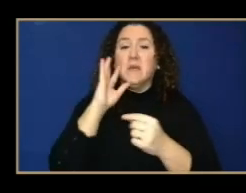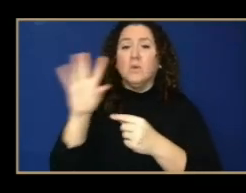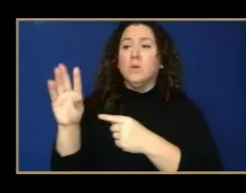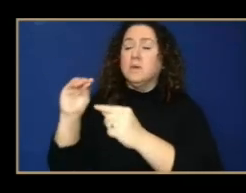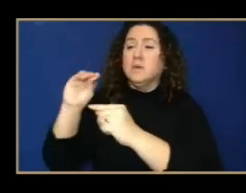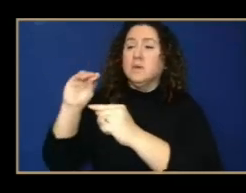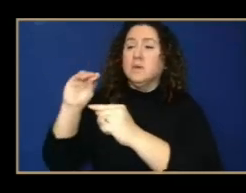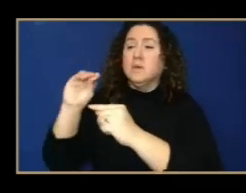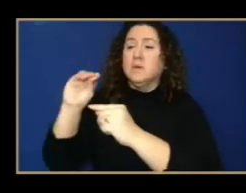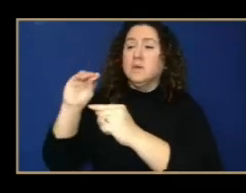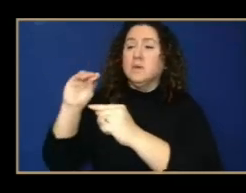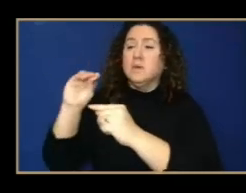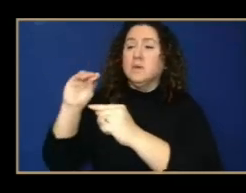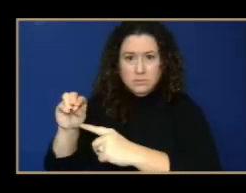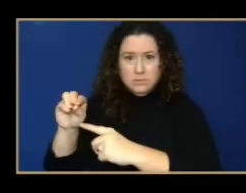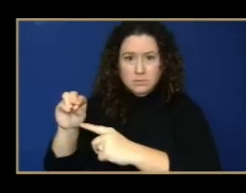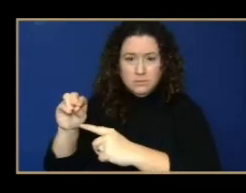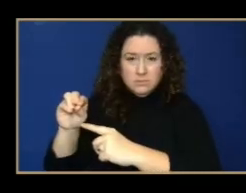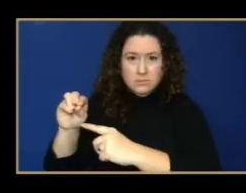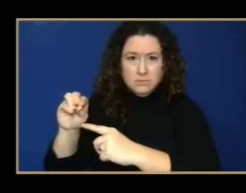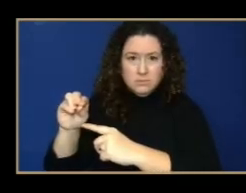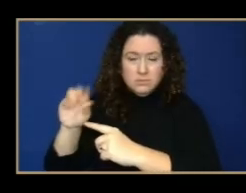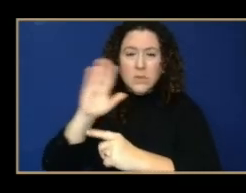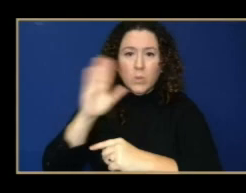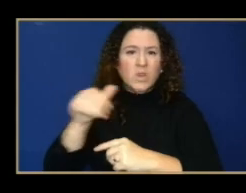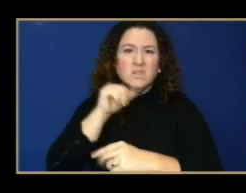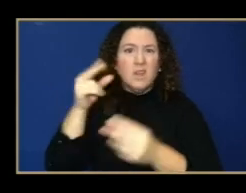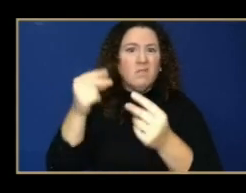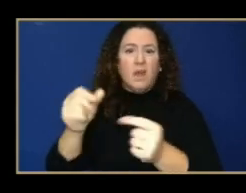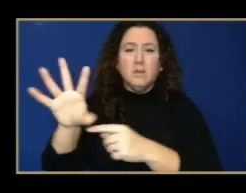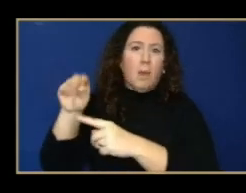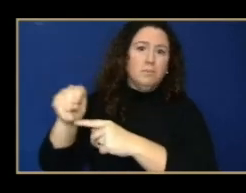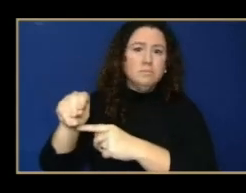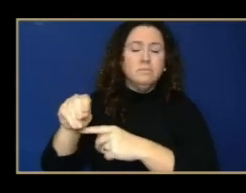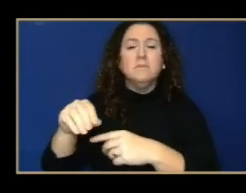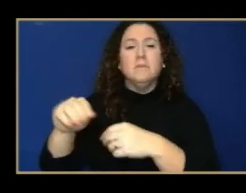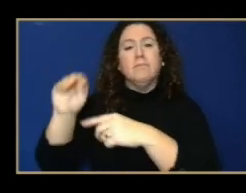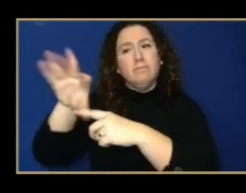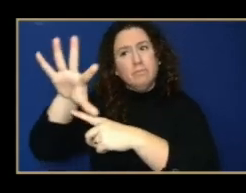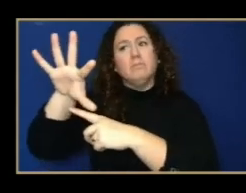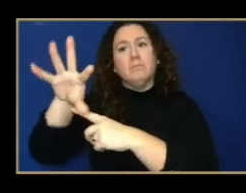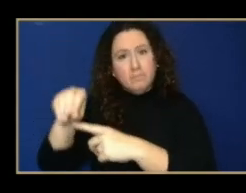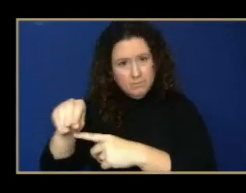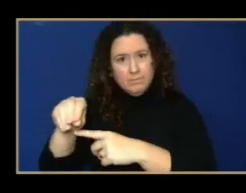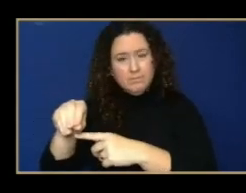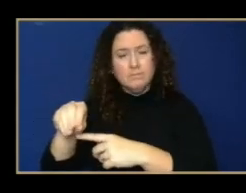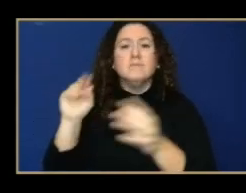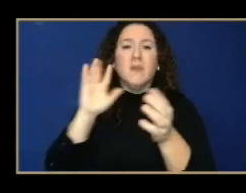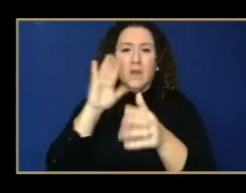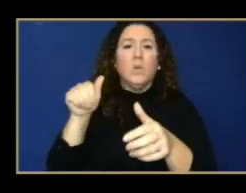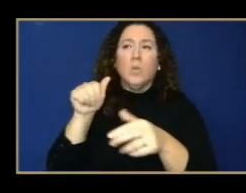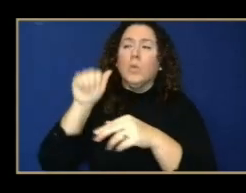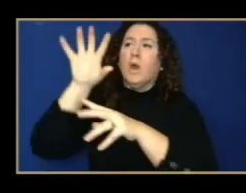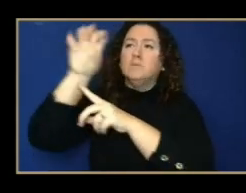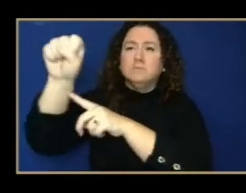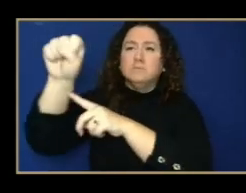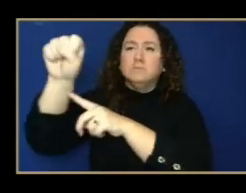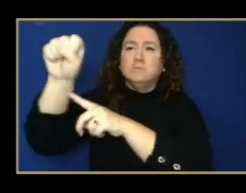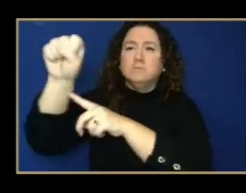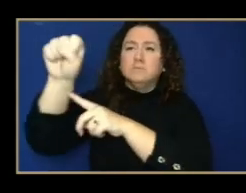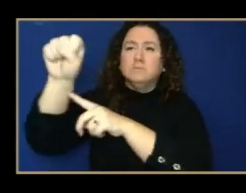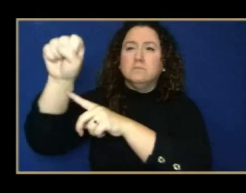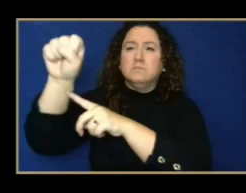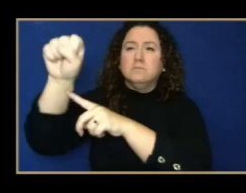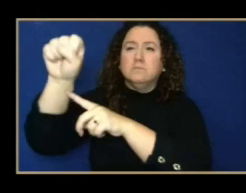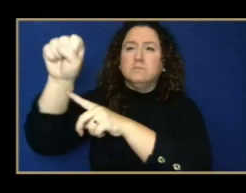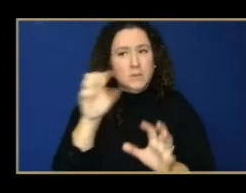seconds will let you see the dark night sky as well as the bright Jupiter and Saturn there, and the moon if the moon is passing nearby as well.